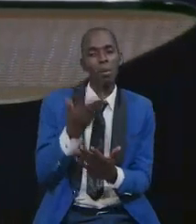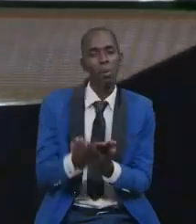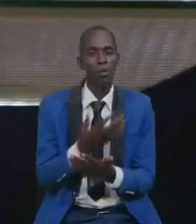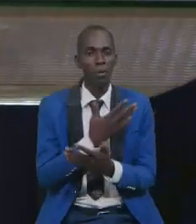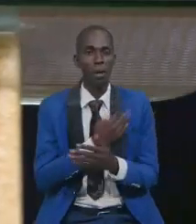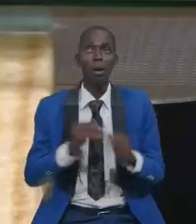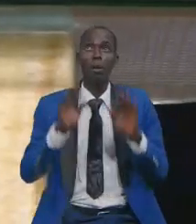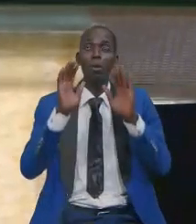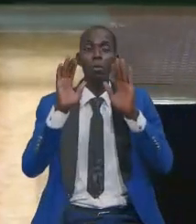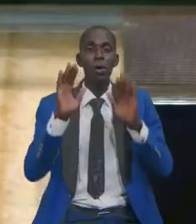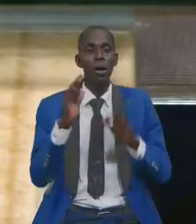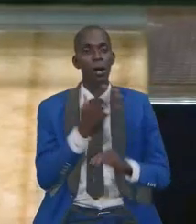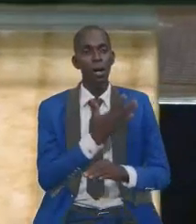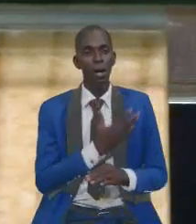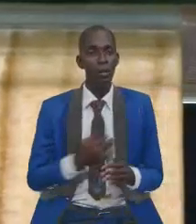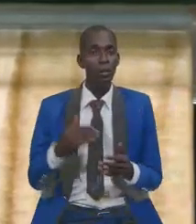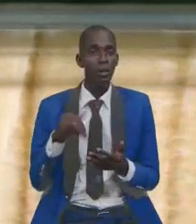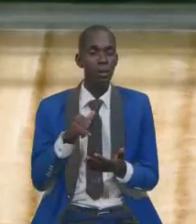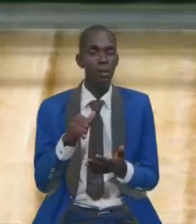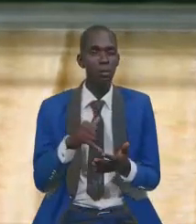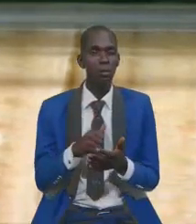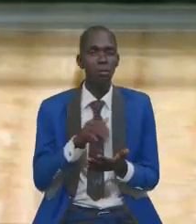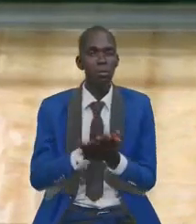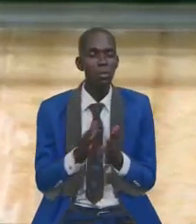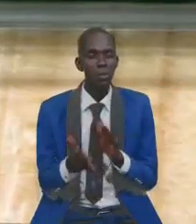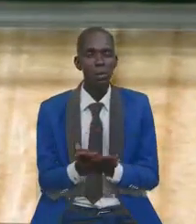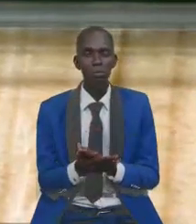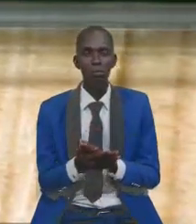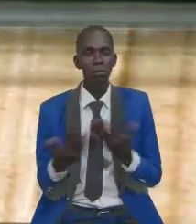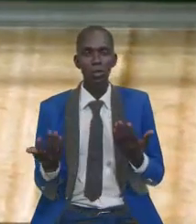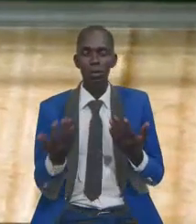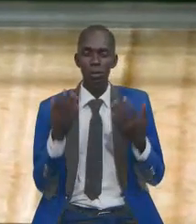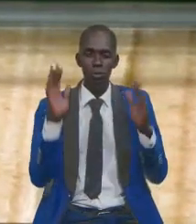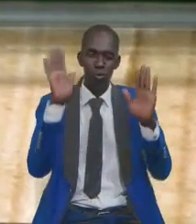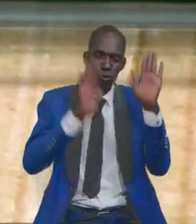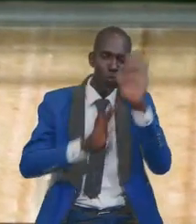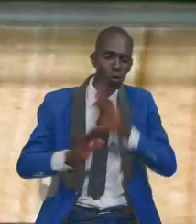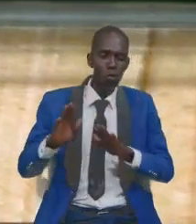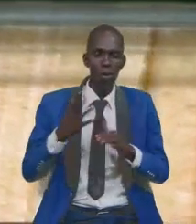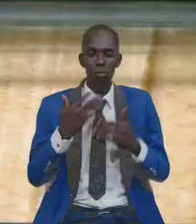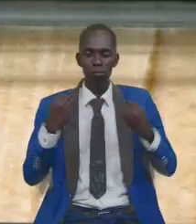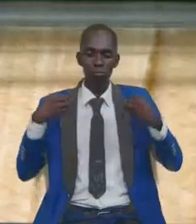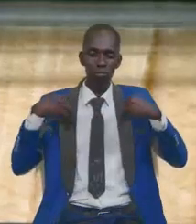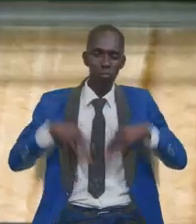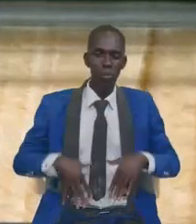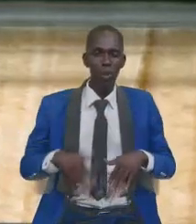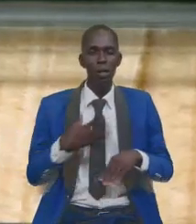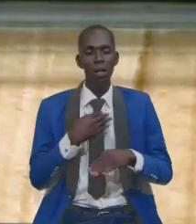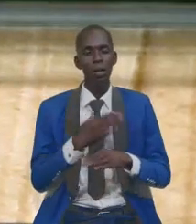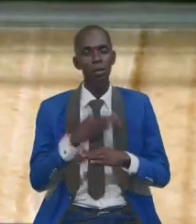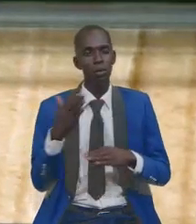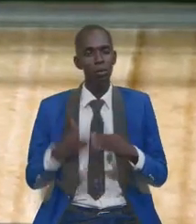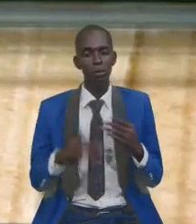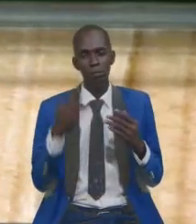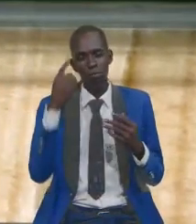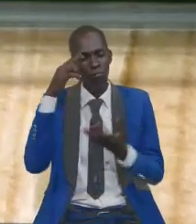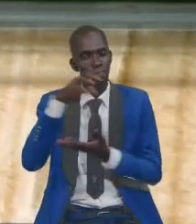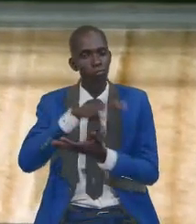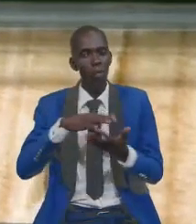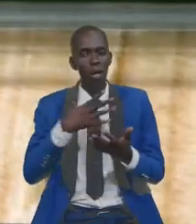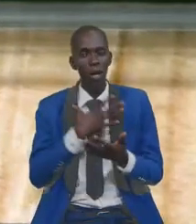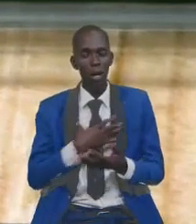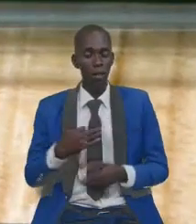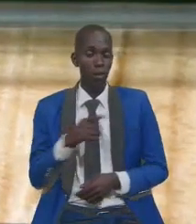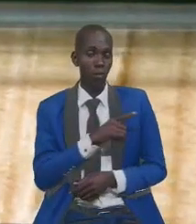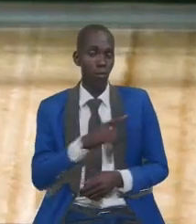became deranged, he became devastated, he became totally destroyed, and the Lord raised him up again.